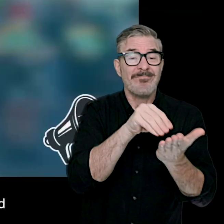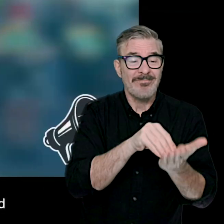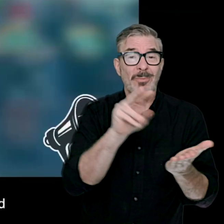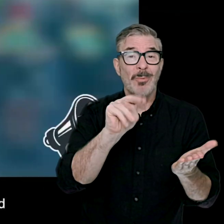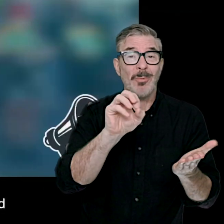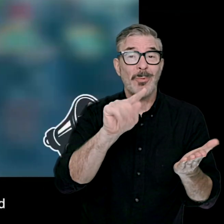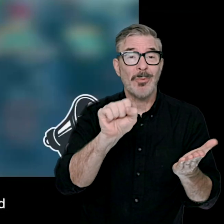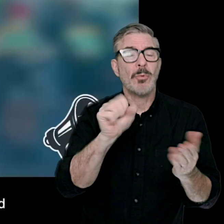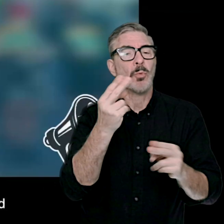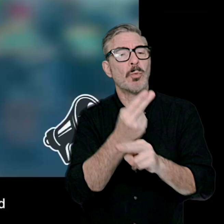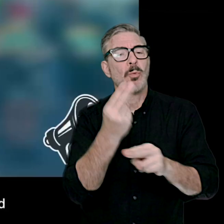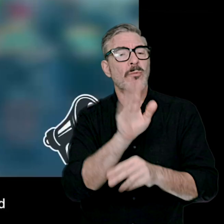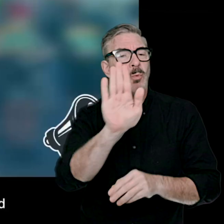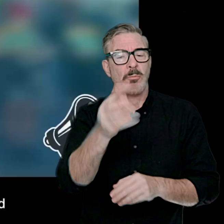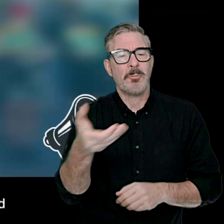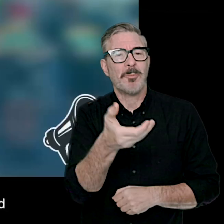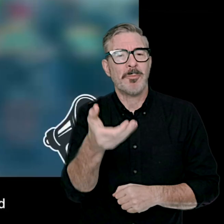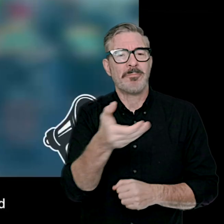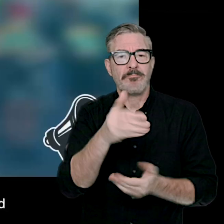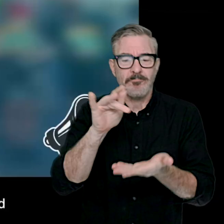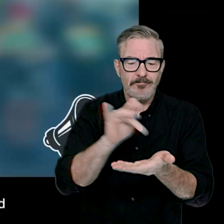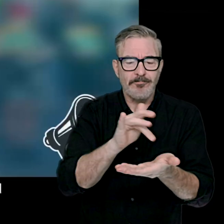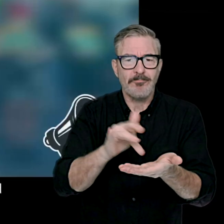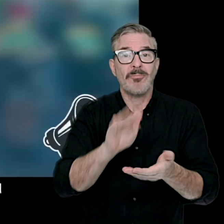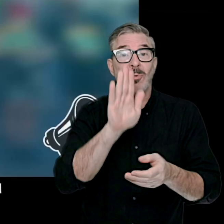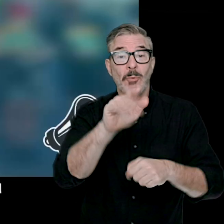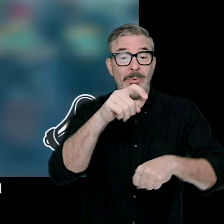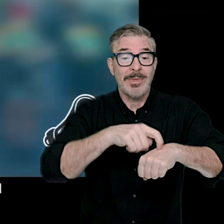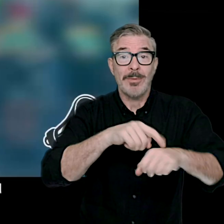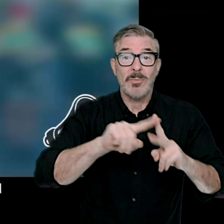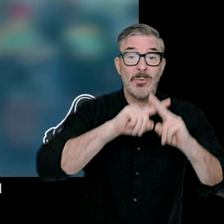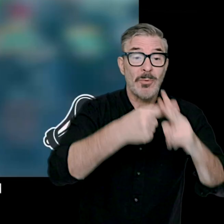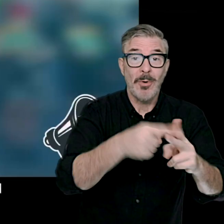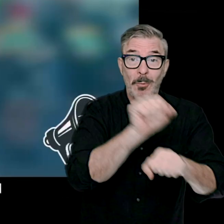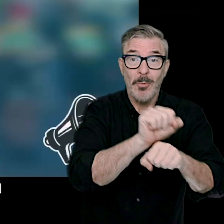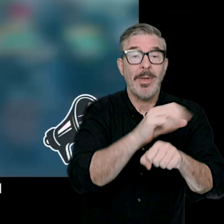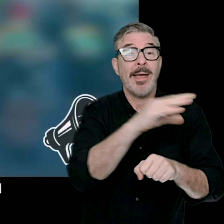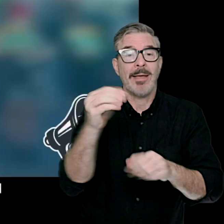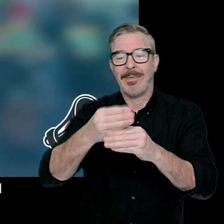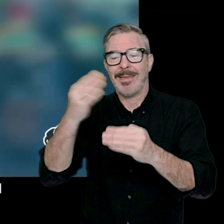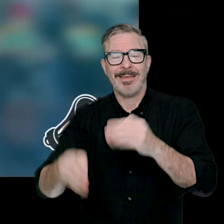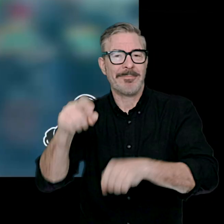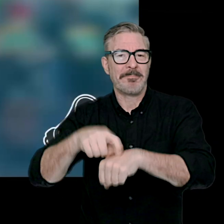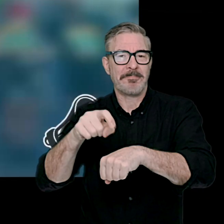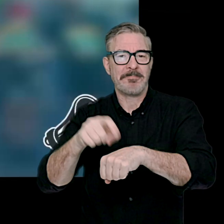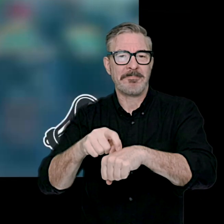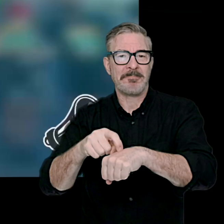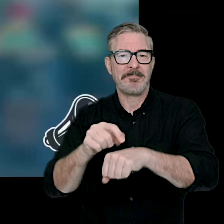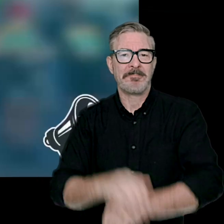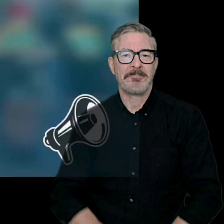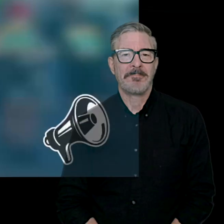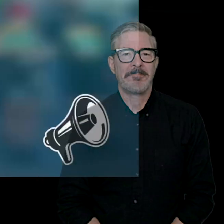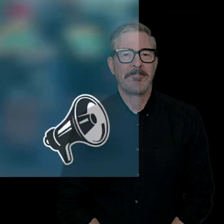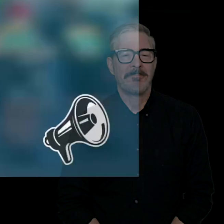And another measure would be to write down in a notepad or on your phone when you started and ended your shift.